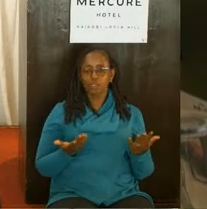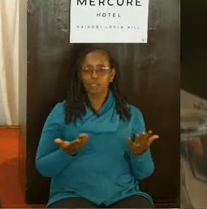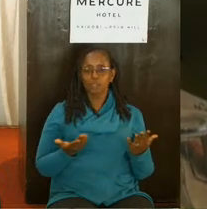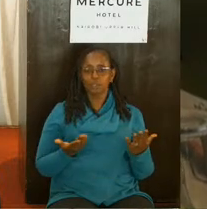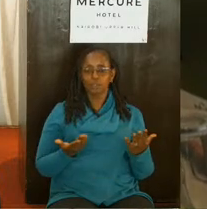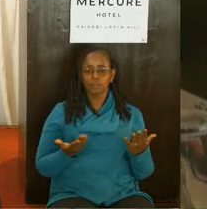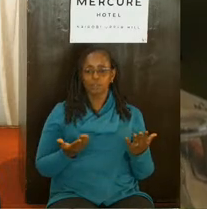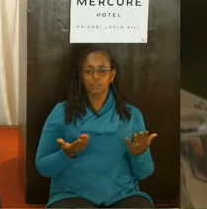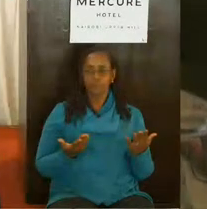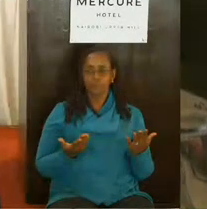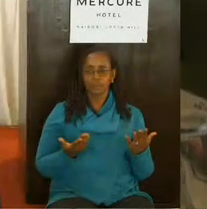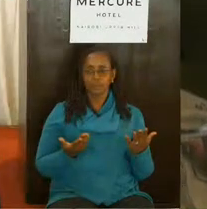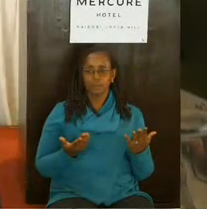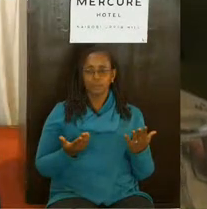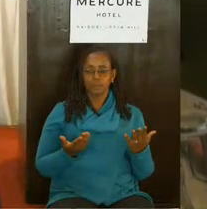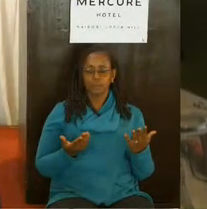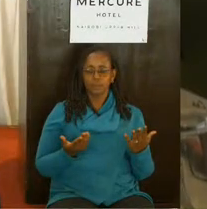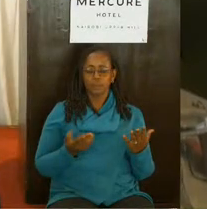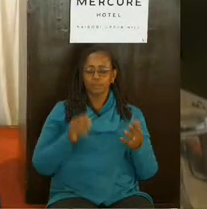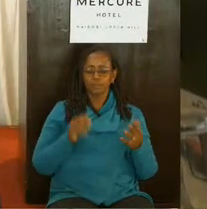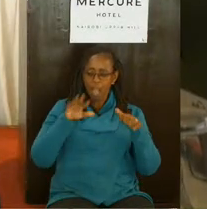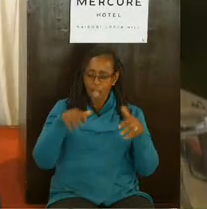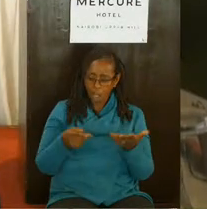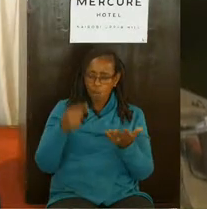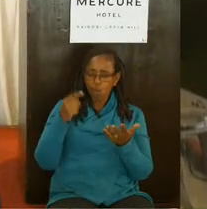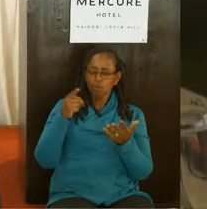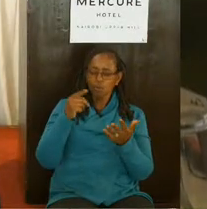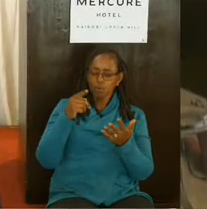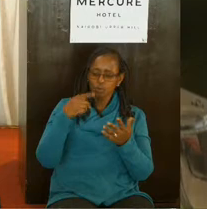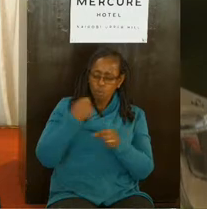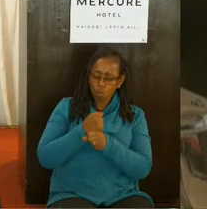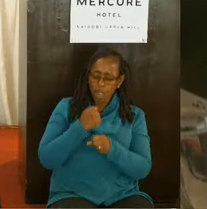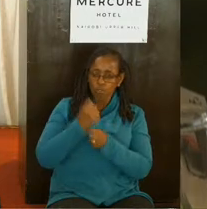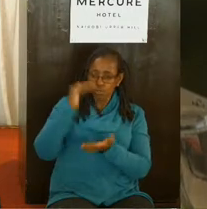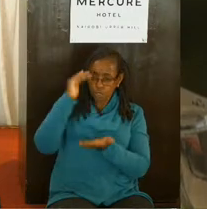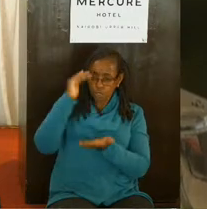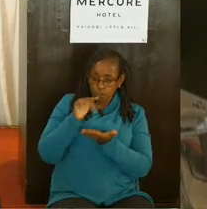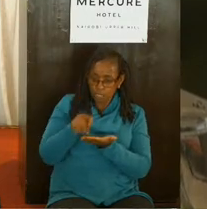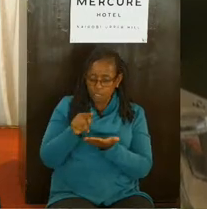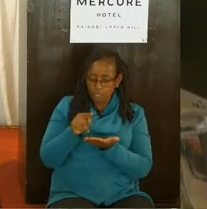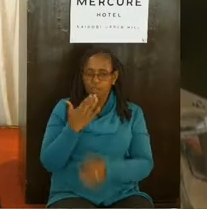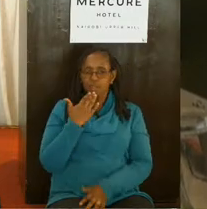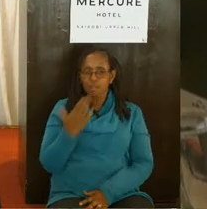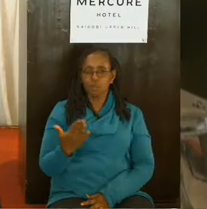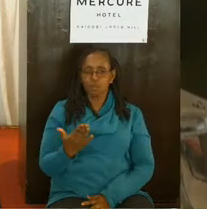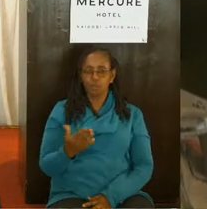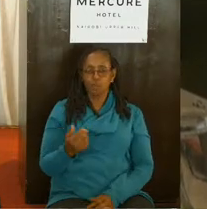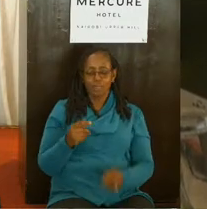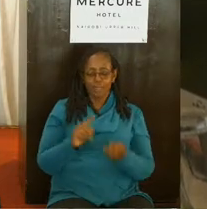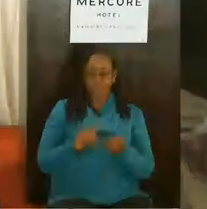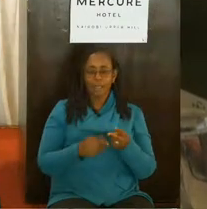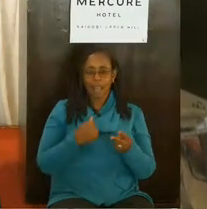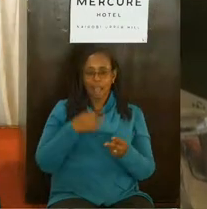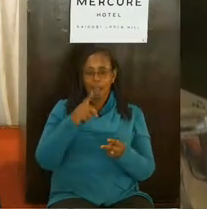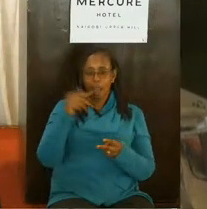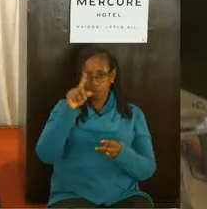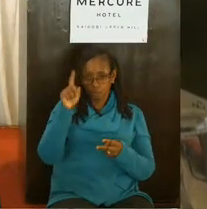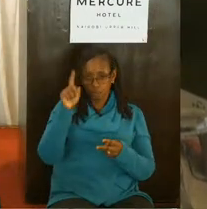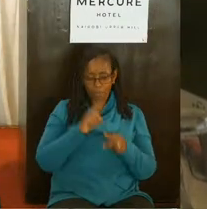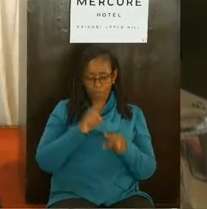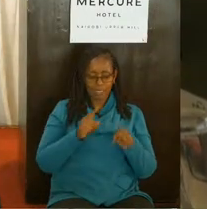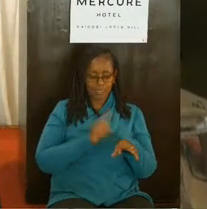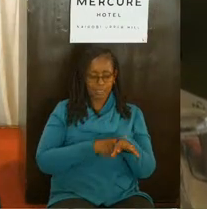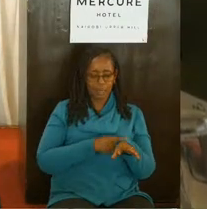working to reduce that thank you I had another question but because of time